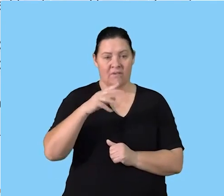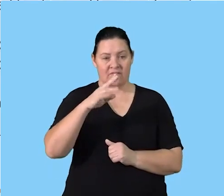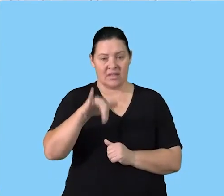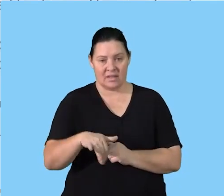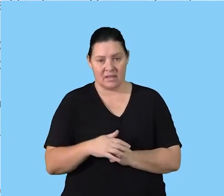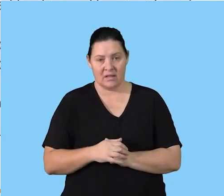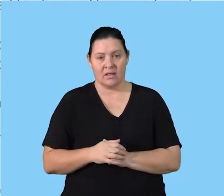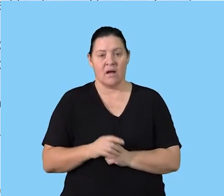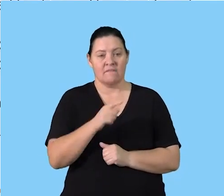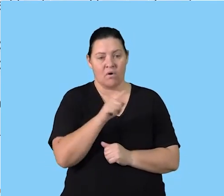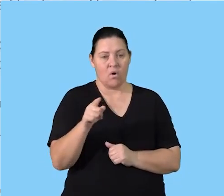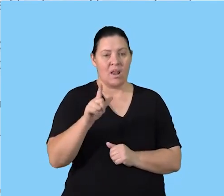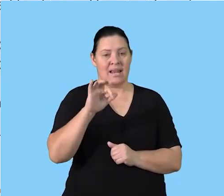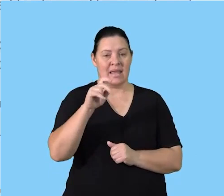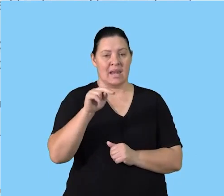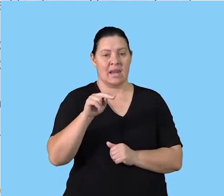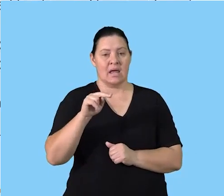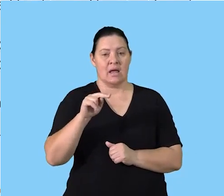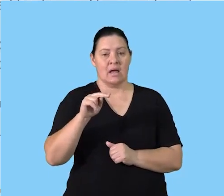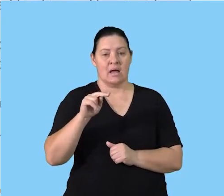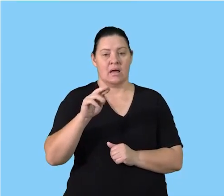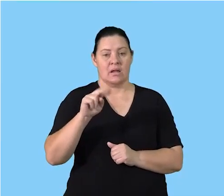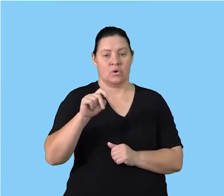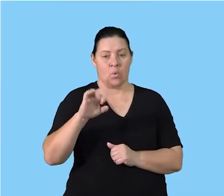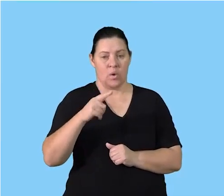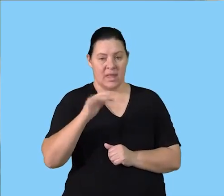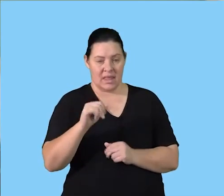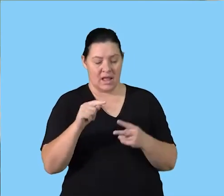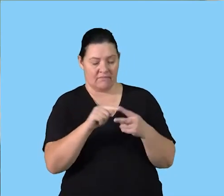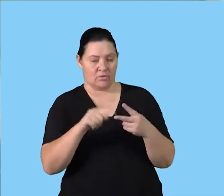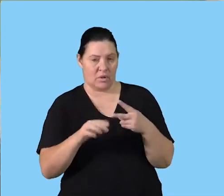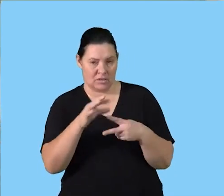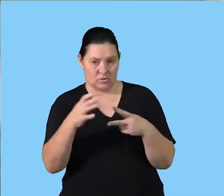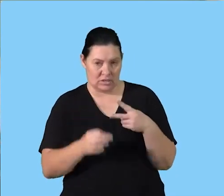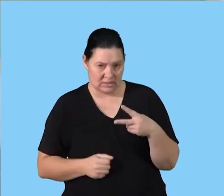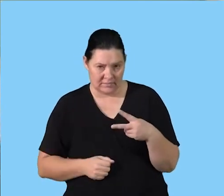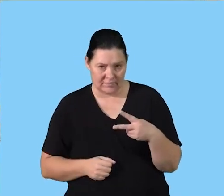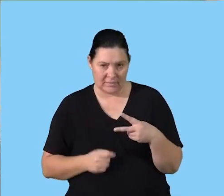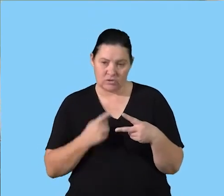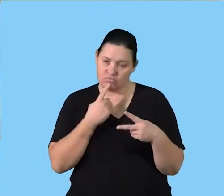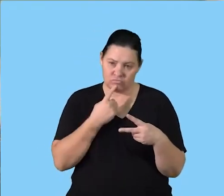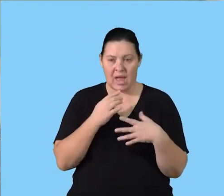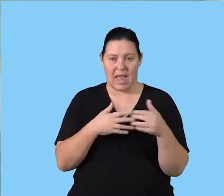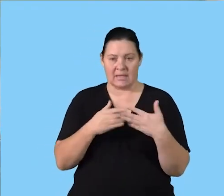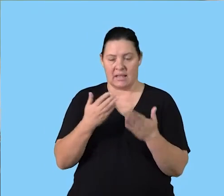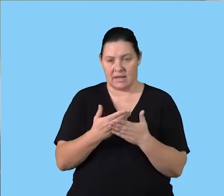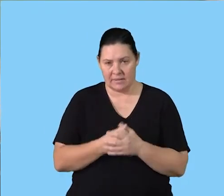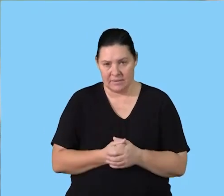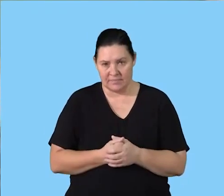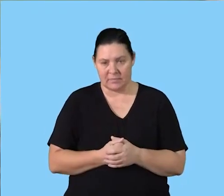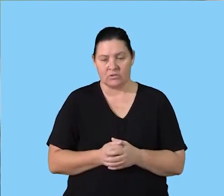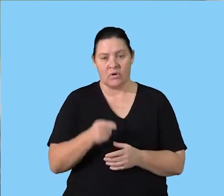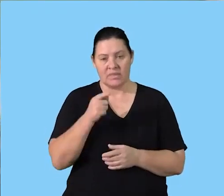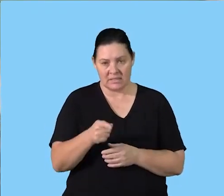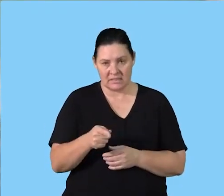Lillian Goyi, there's a choice between the two. So teachers will be able to deal with that. So this actually